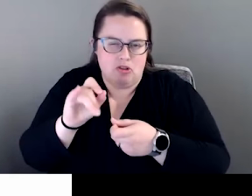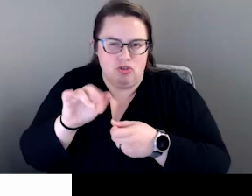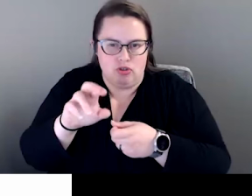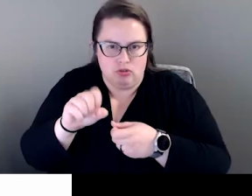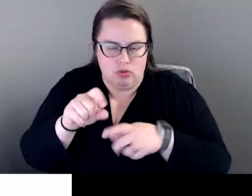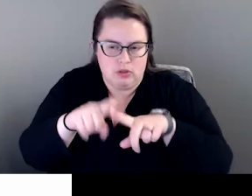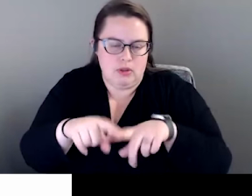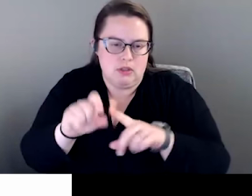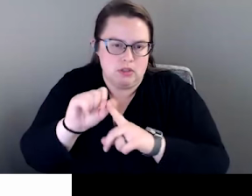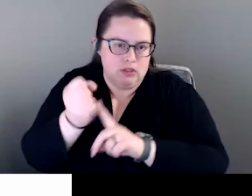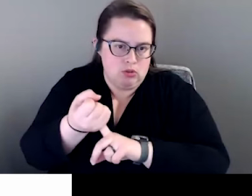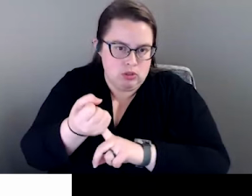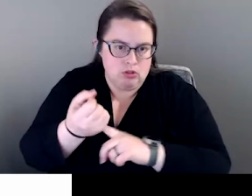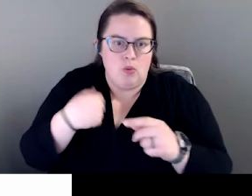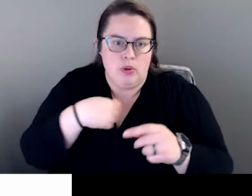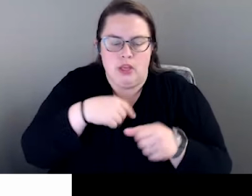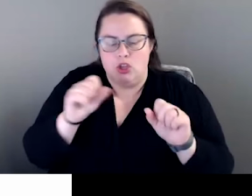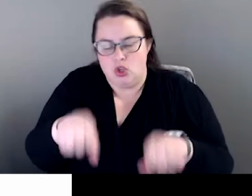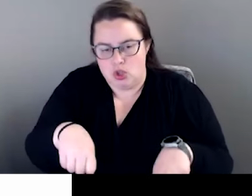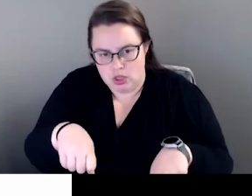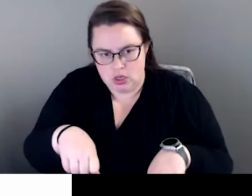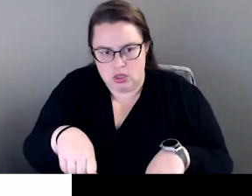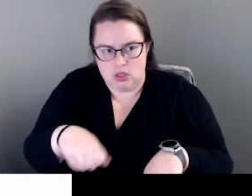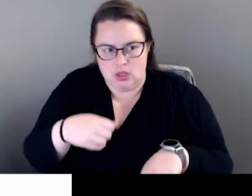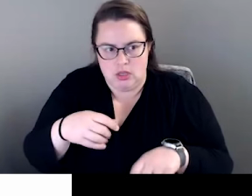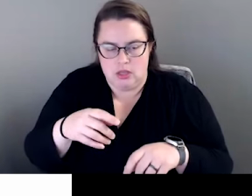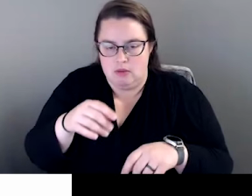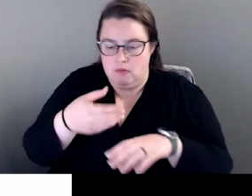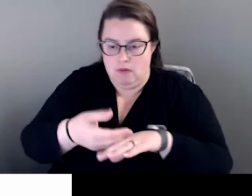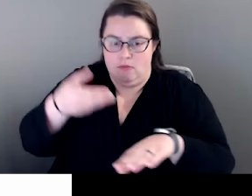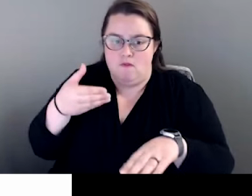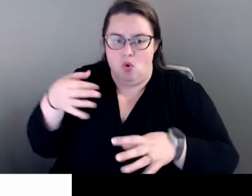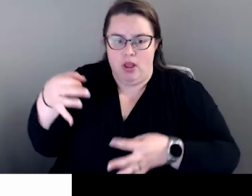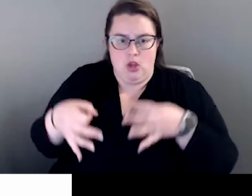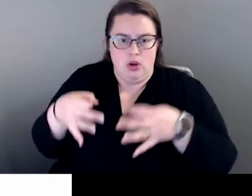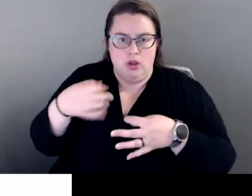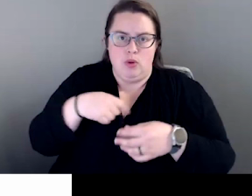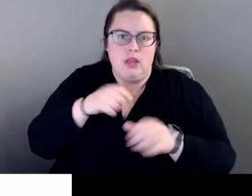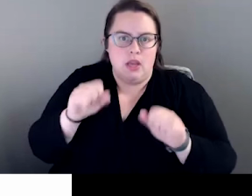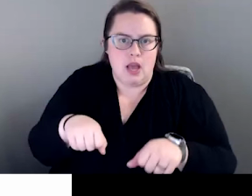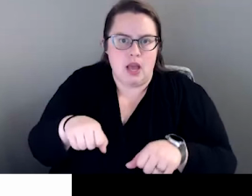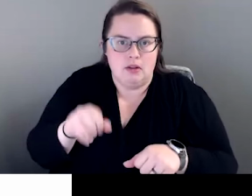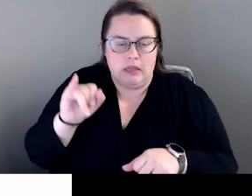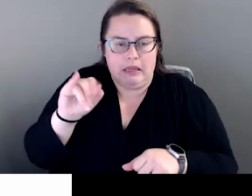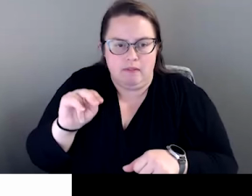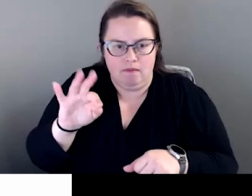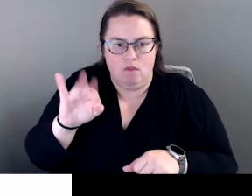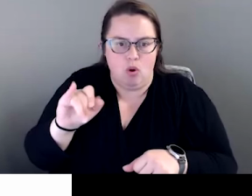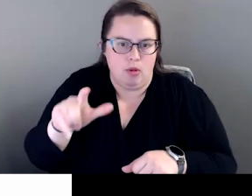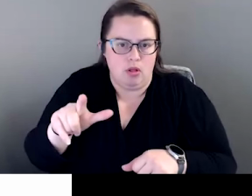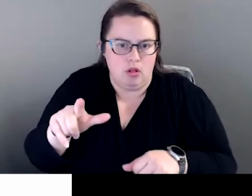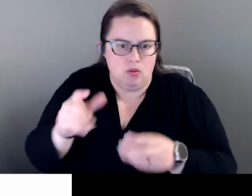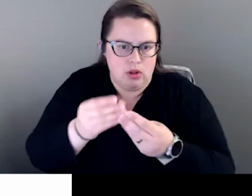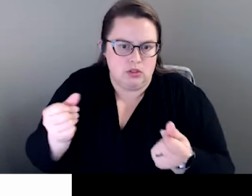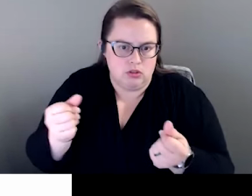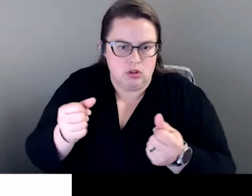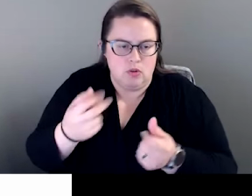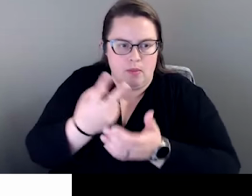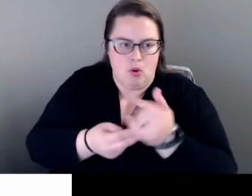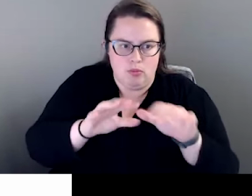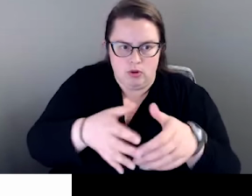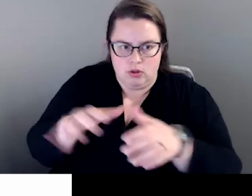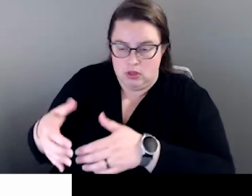but we could do even before it gets to a hearing, we can always do an informal resolution, right? Where both parties agrees like, hey, you're just